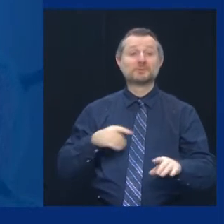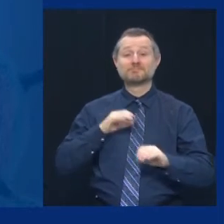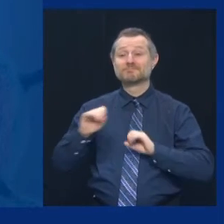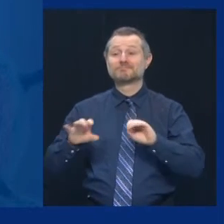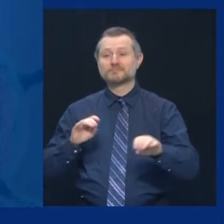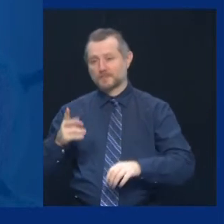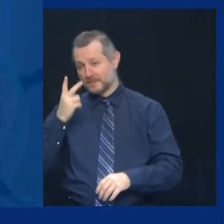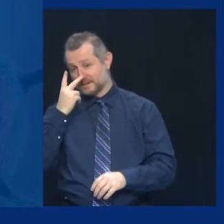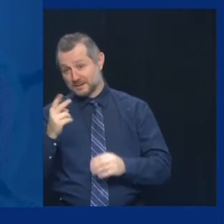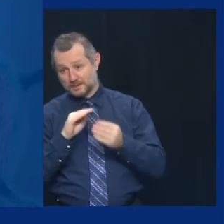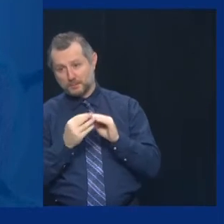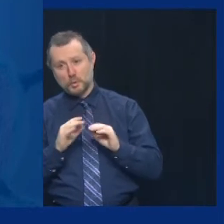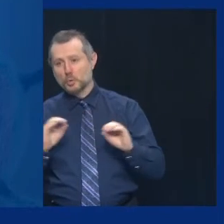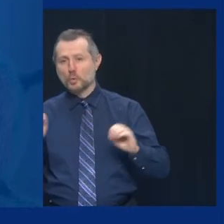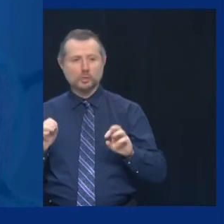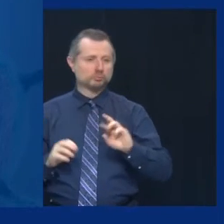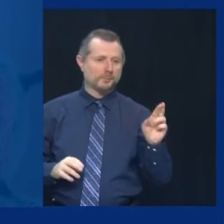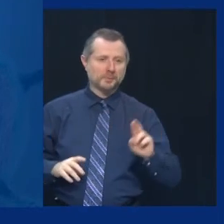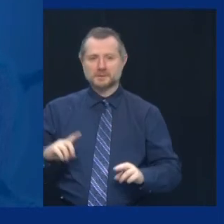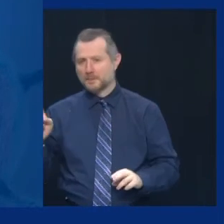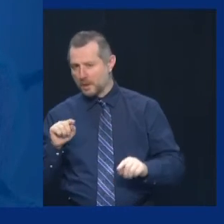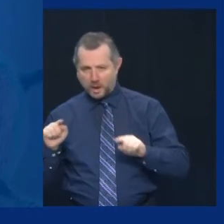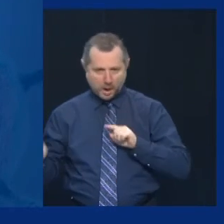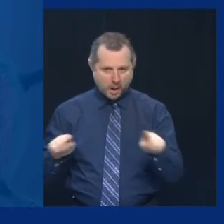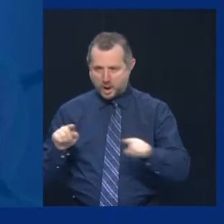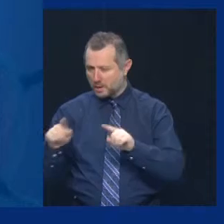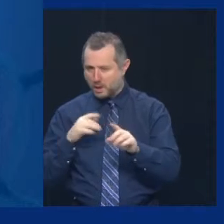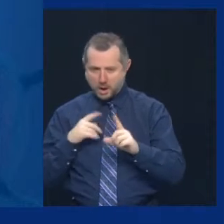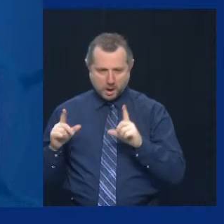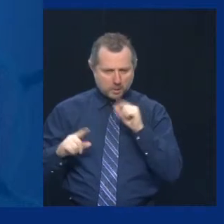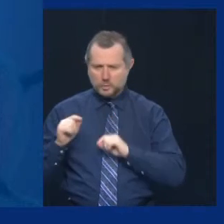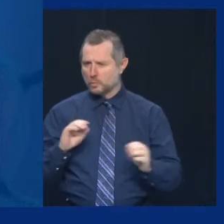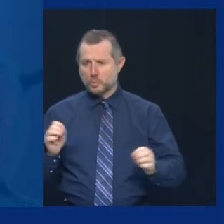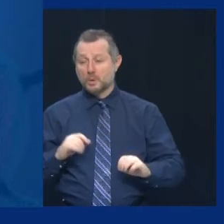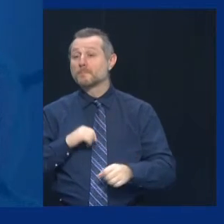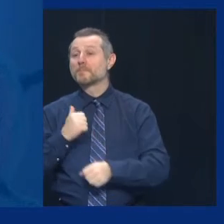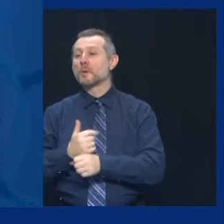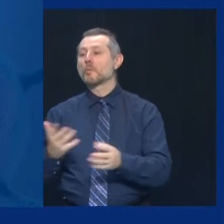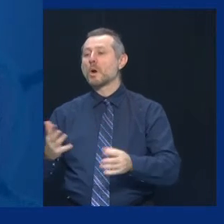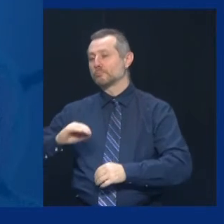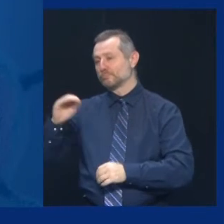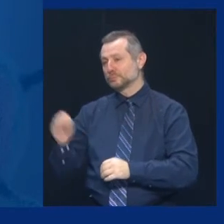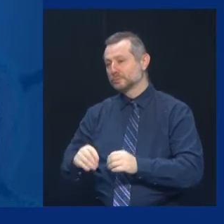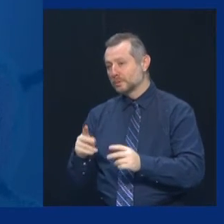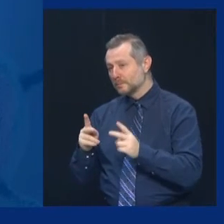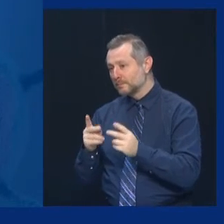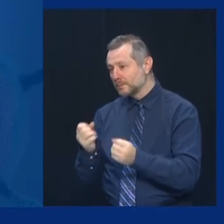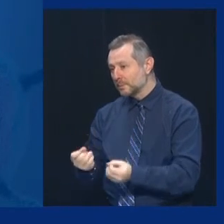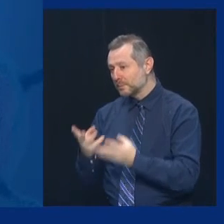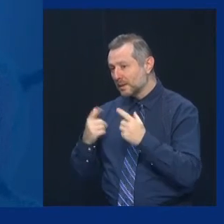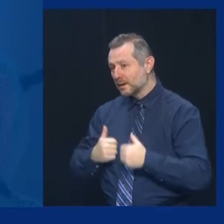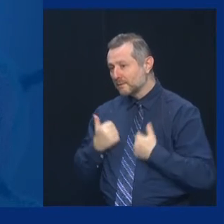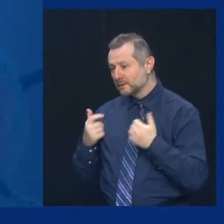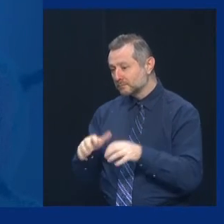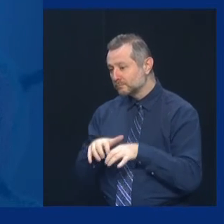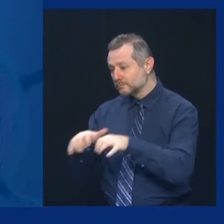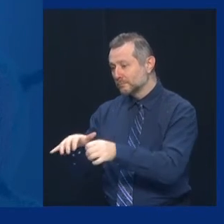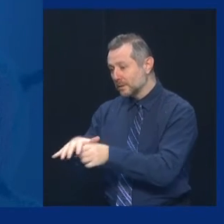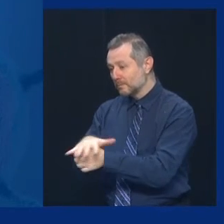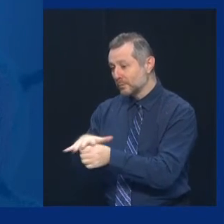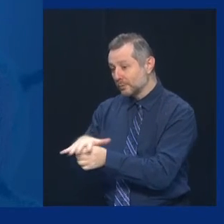this allocation. This is all proportionate to the number of people eligible in